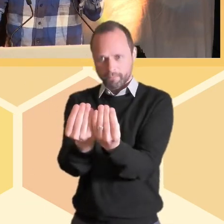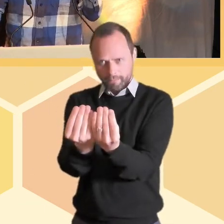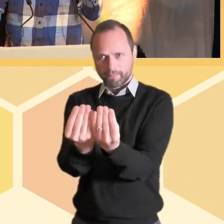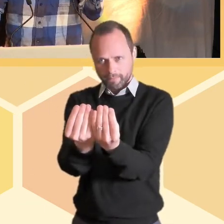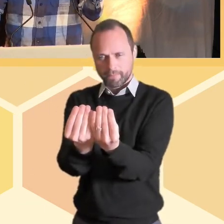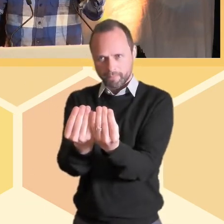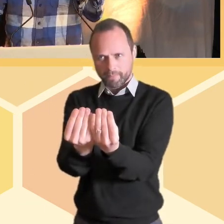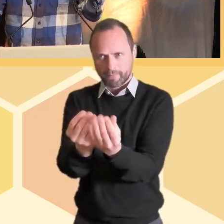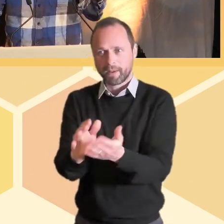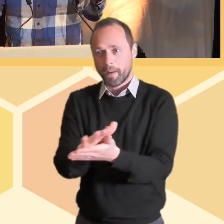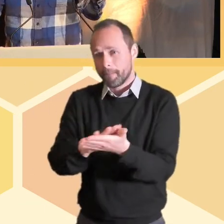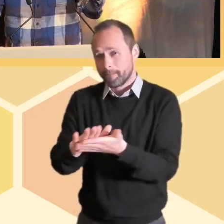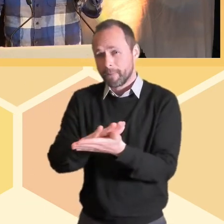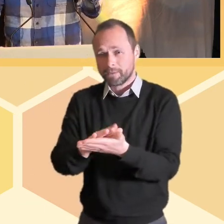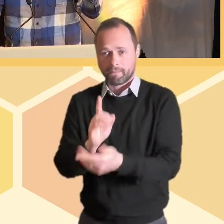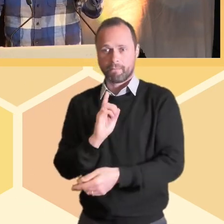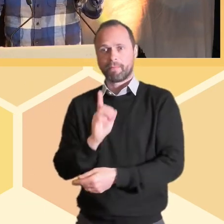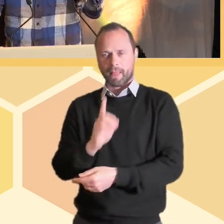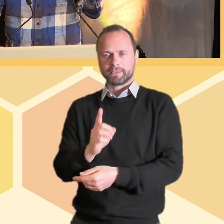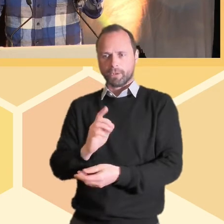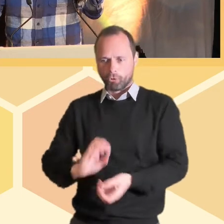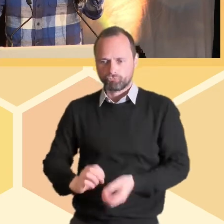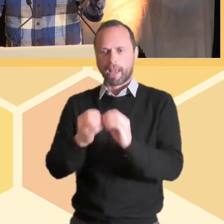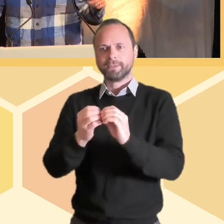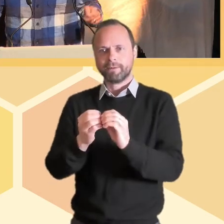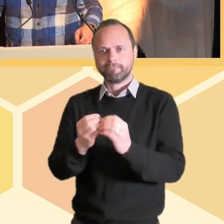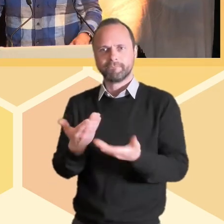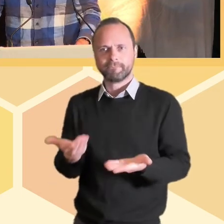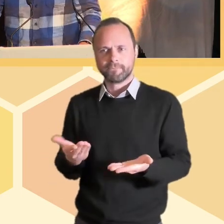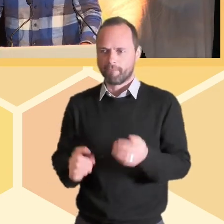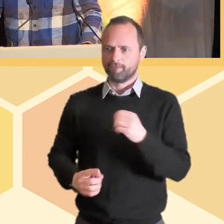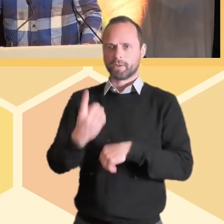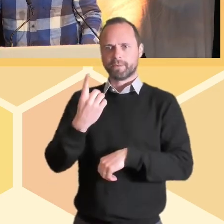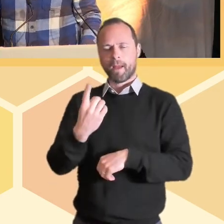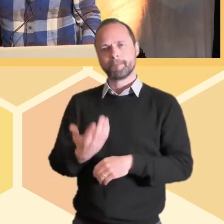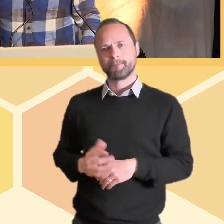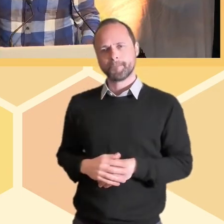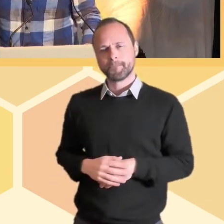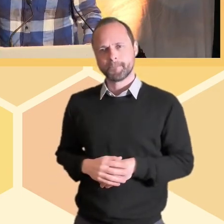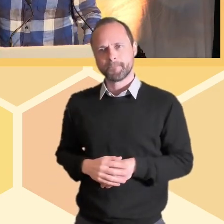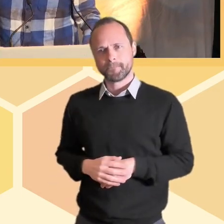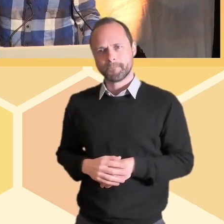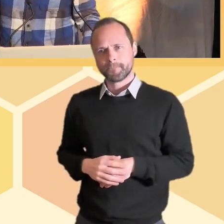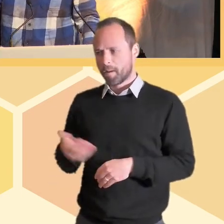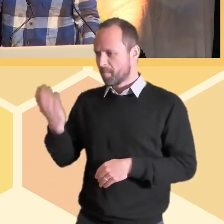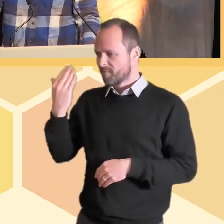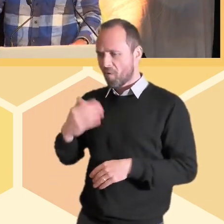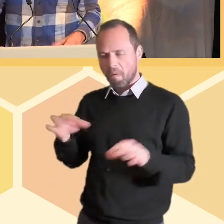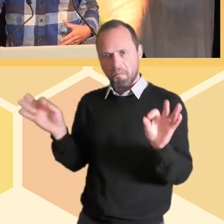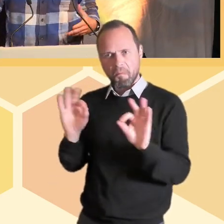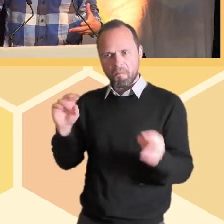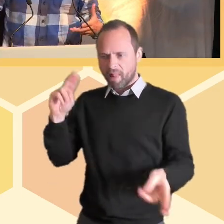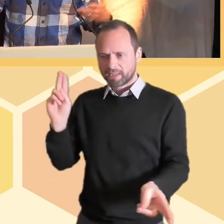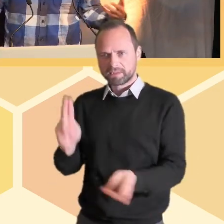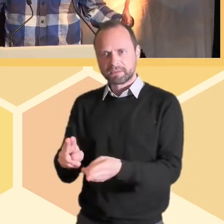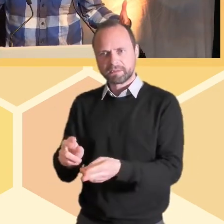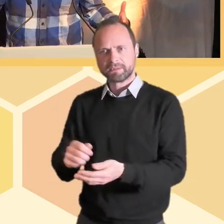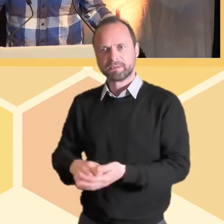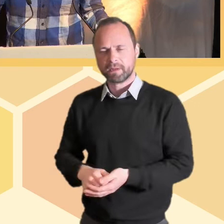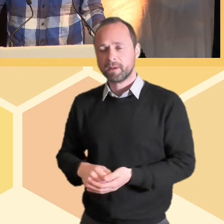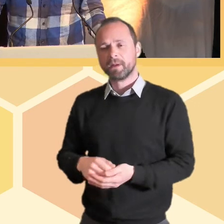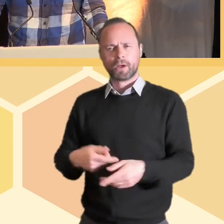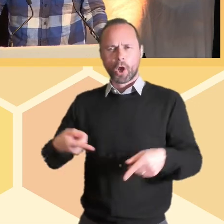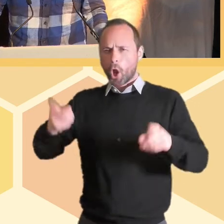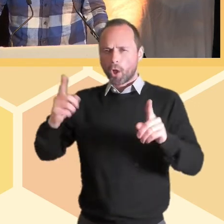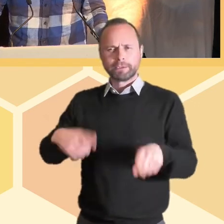that not that many people have done that before. God does it in the Bible time and time again. He remixes